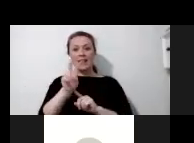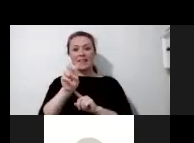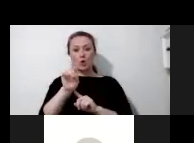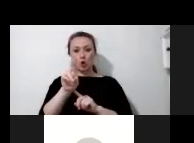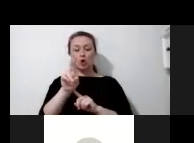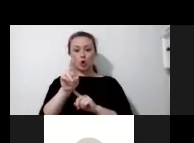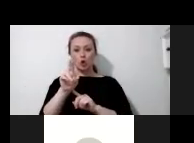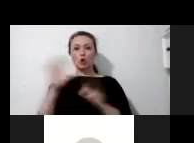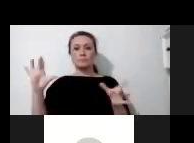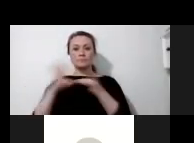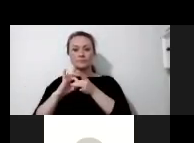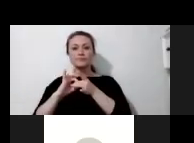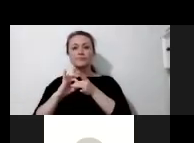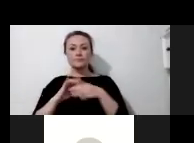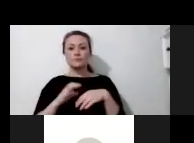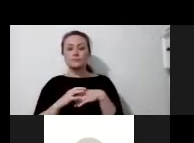slide.